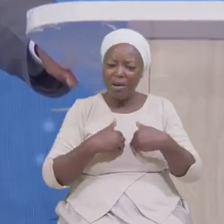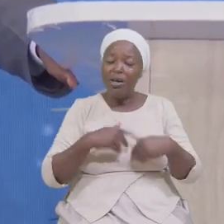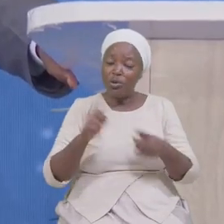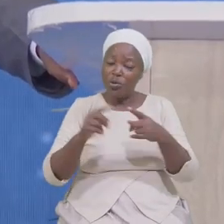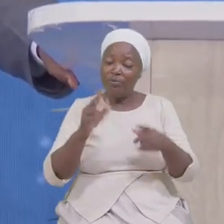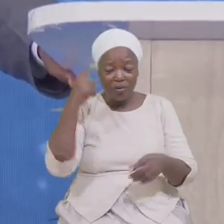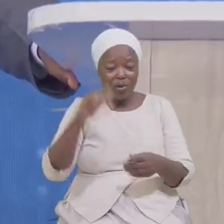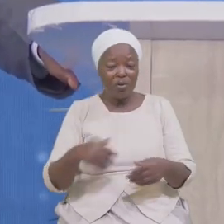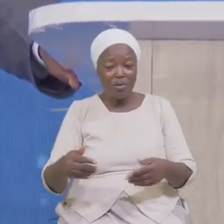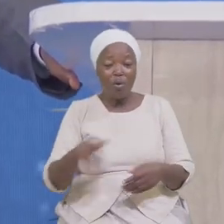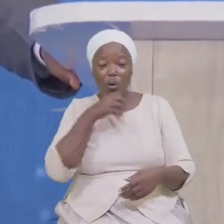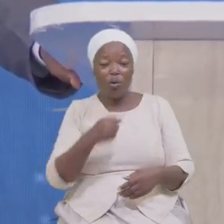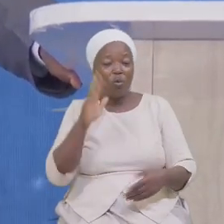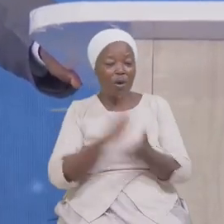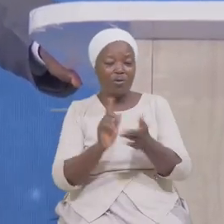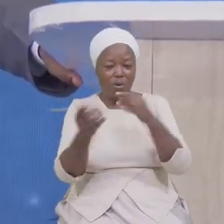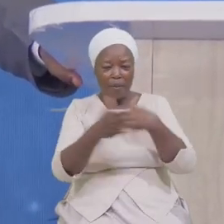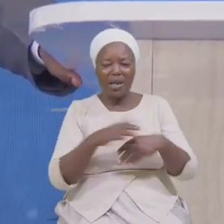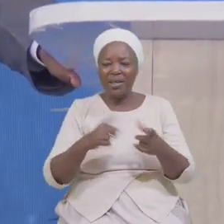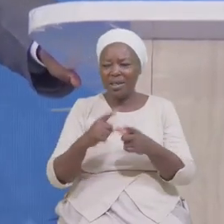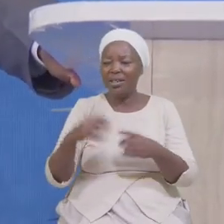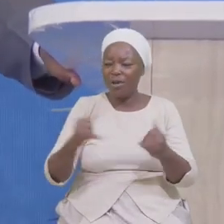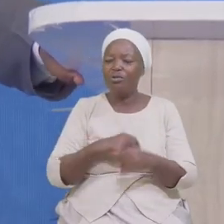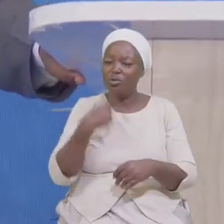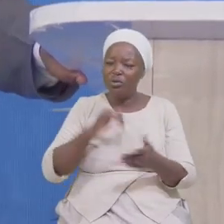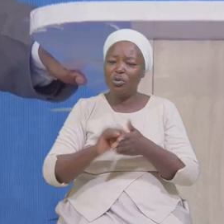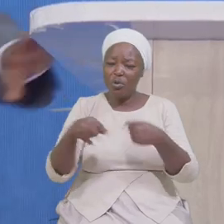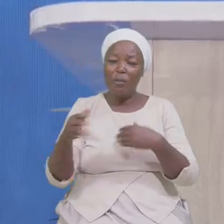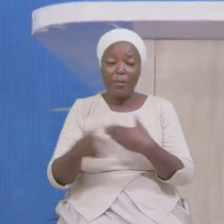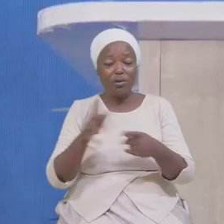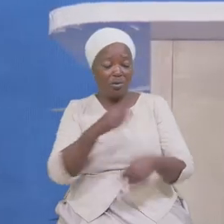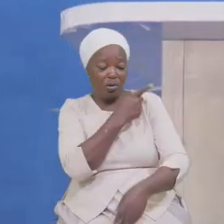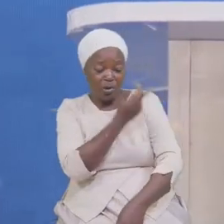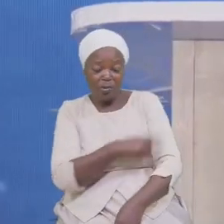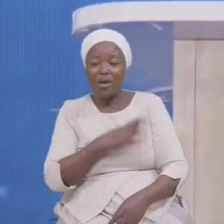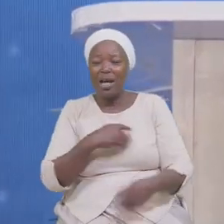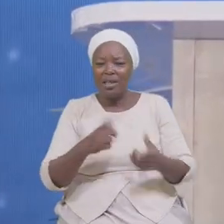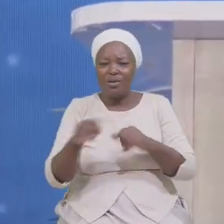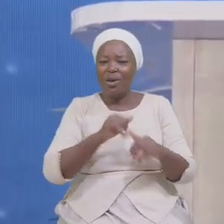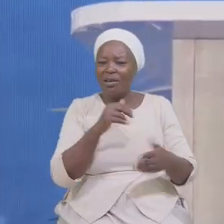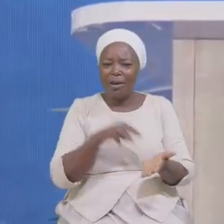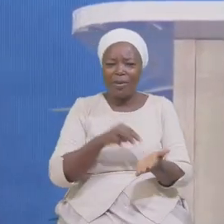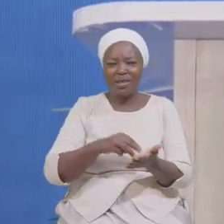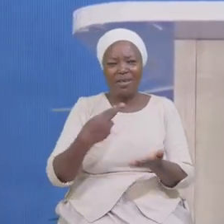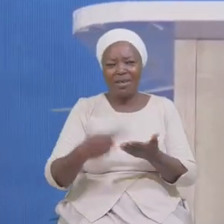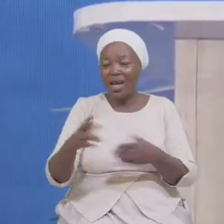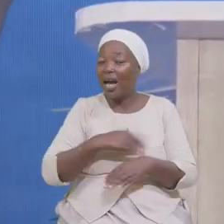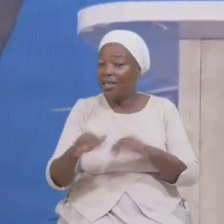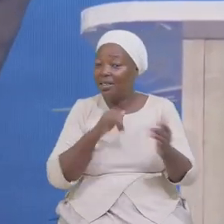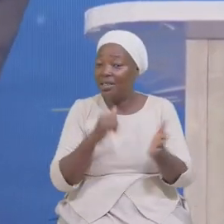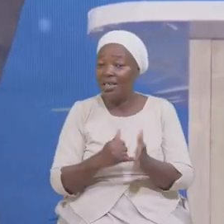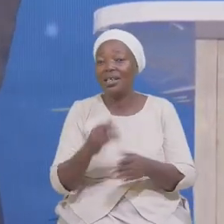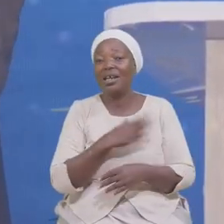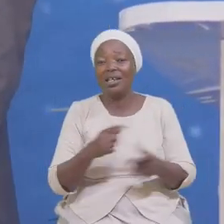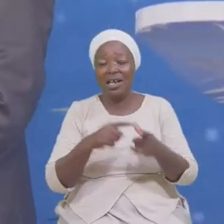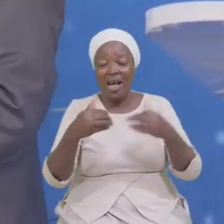now you told me to go and do a new medical test after your prayer. I did, and I had the pleasure of introducing